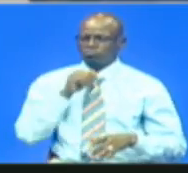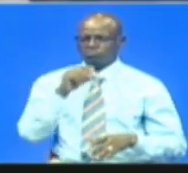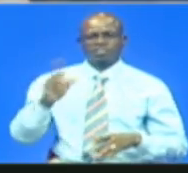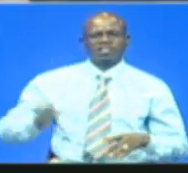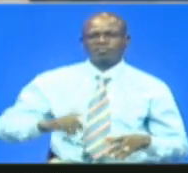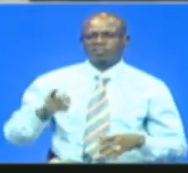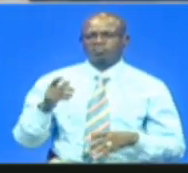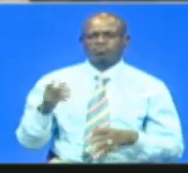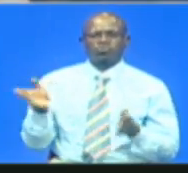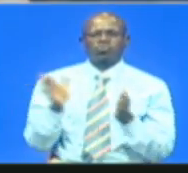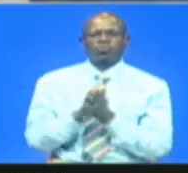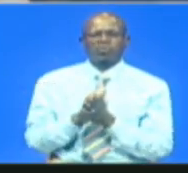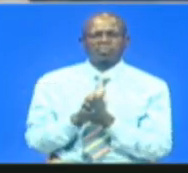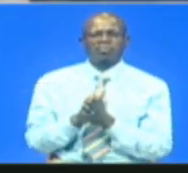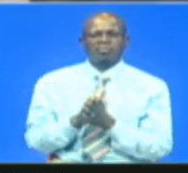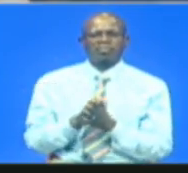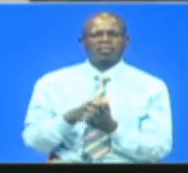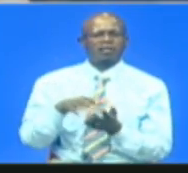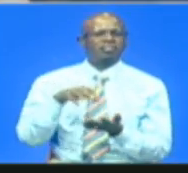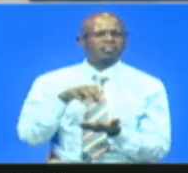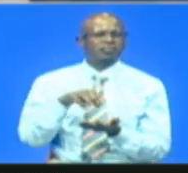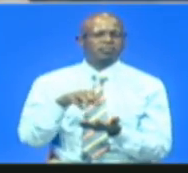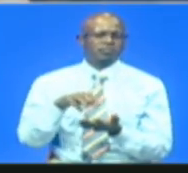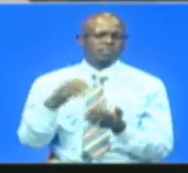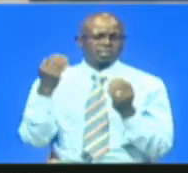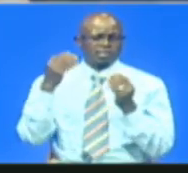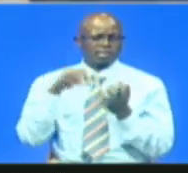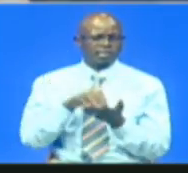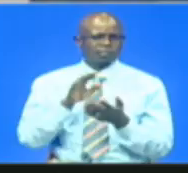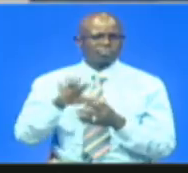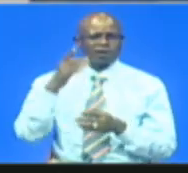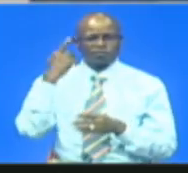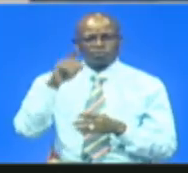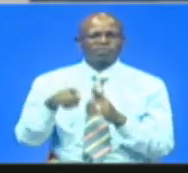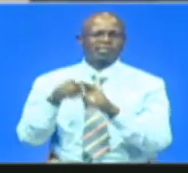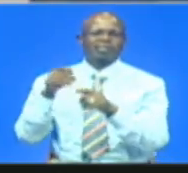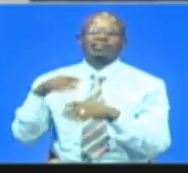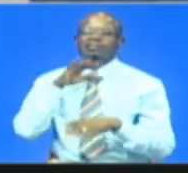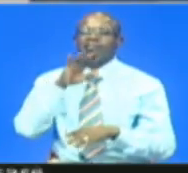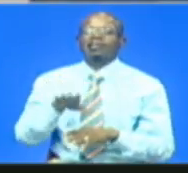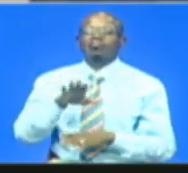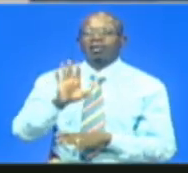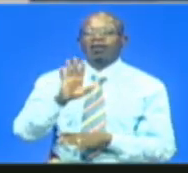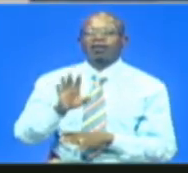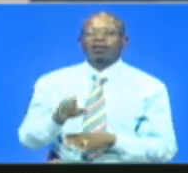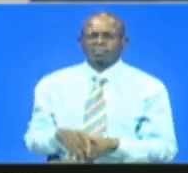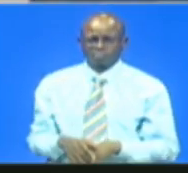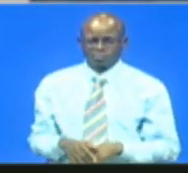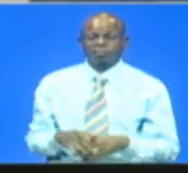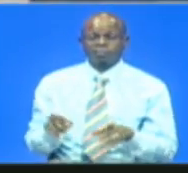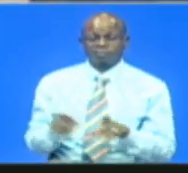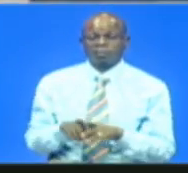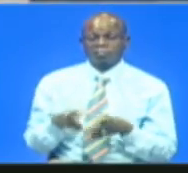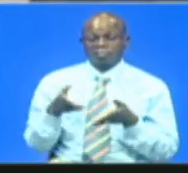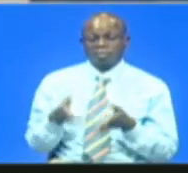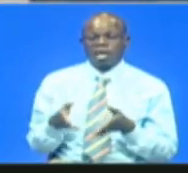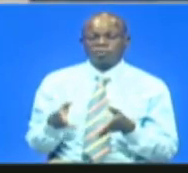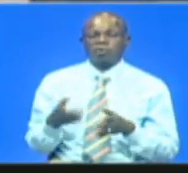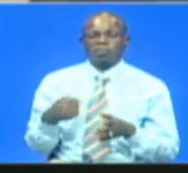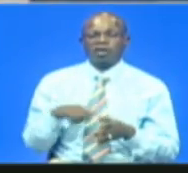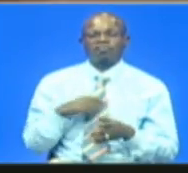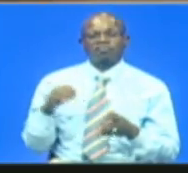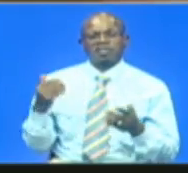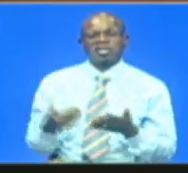the lawyer who's accused of killing his son. NTV Silas Apollo with this latest development that now presents a new twist in the